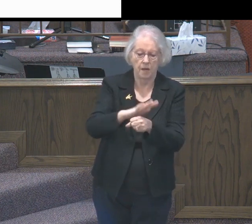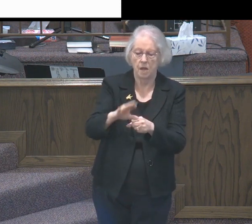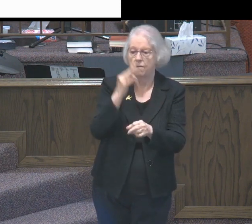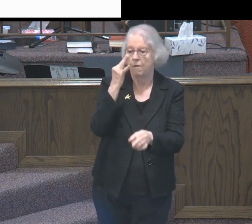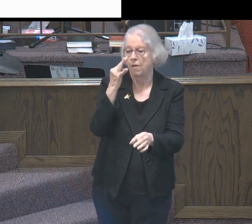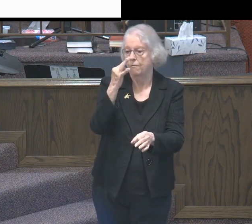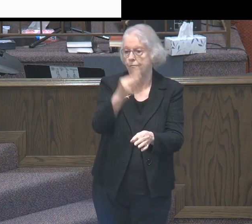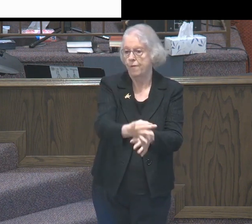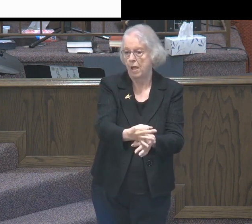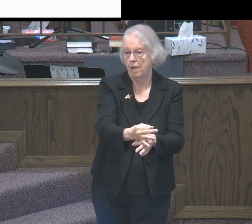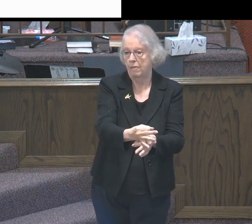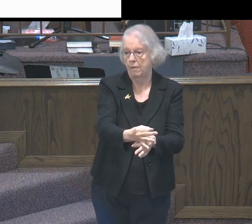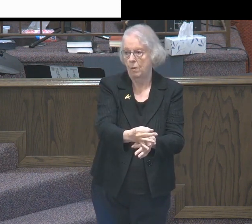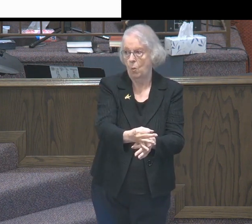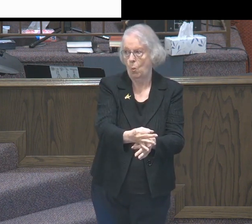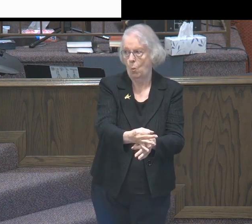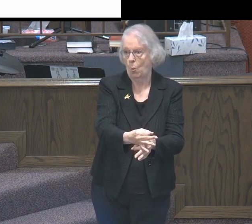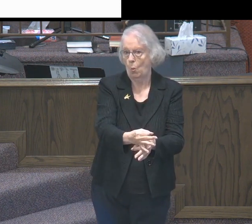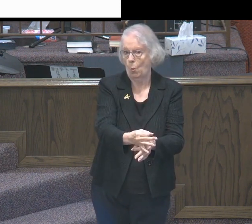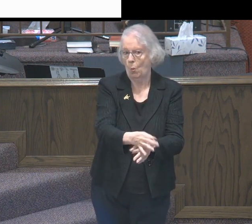There, I said it.